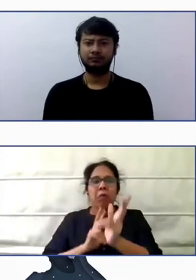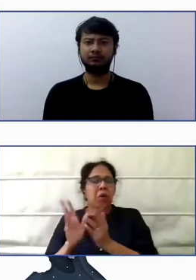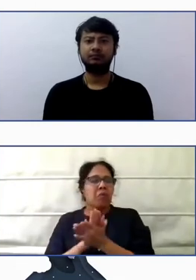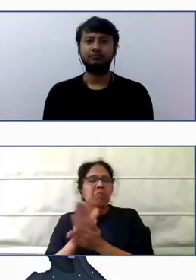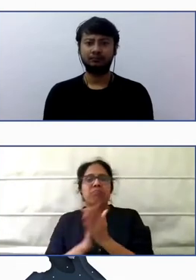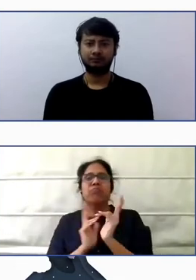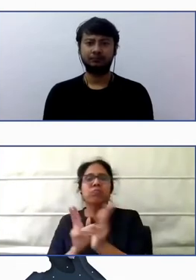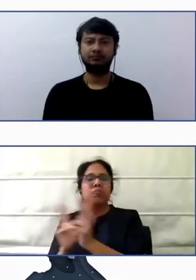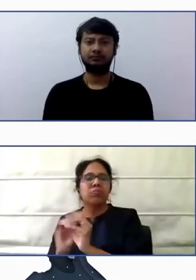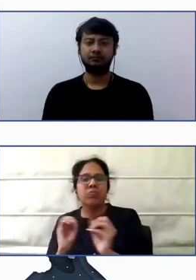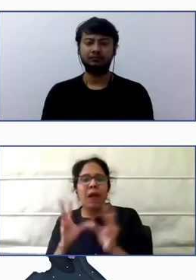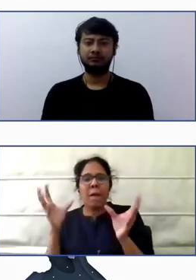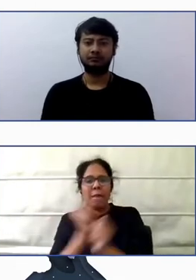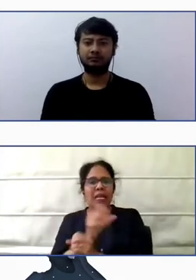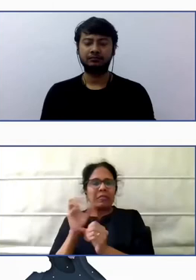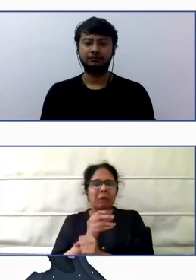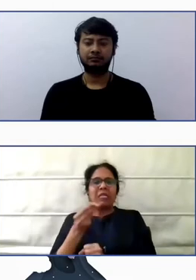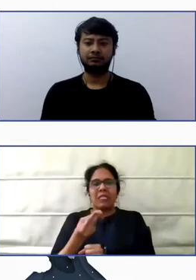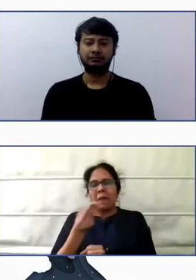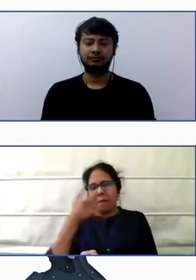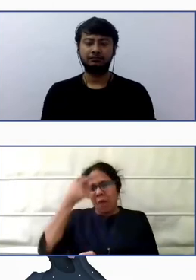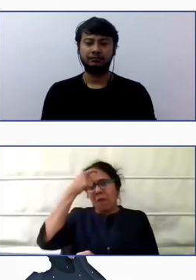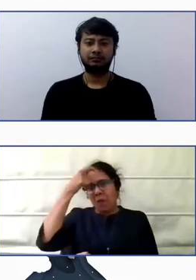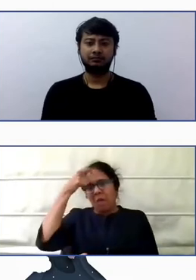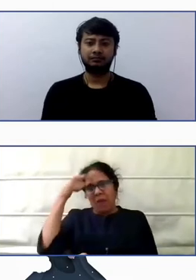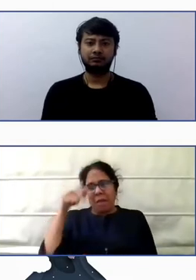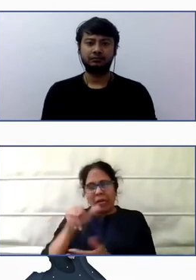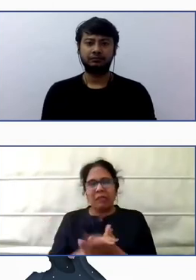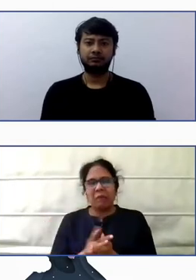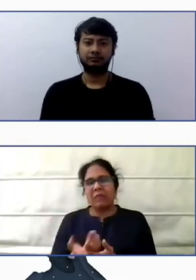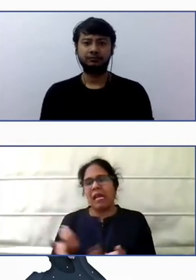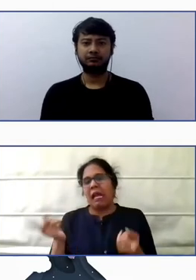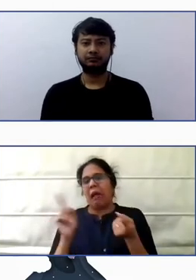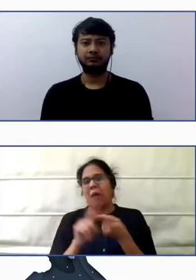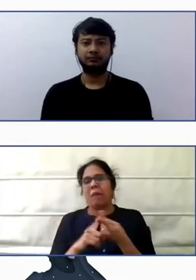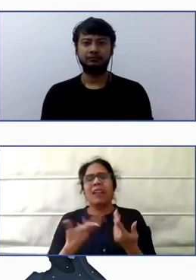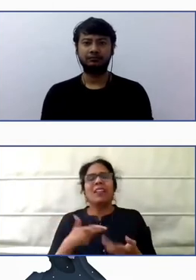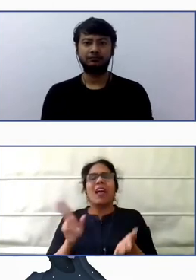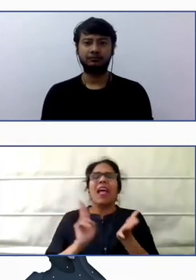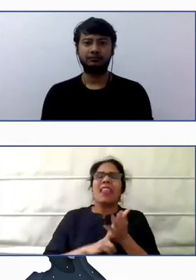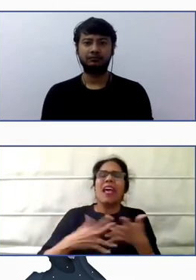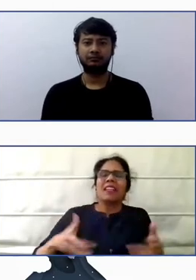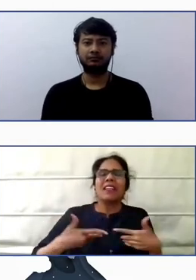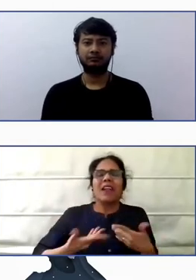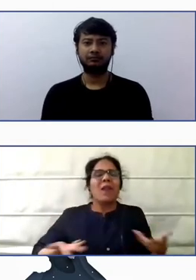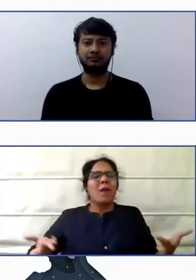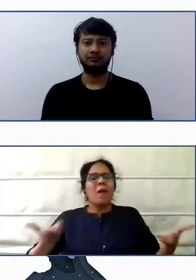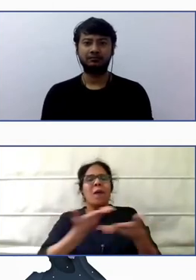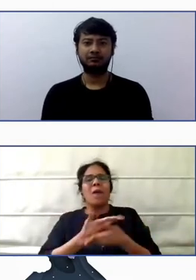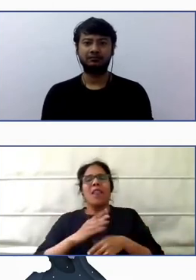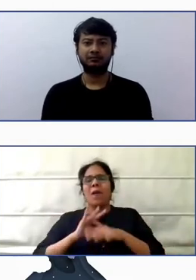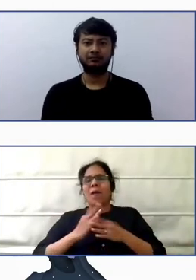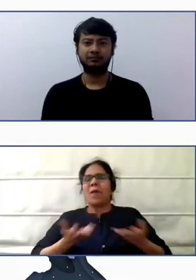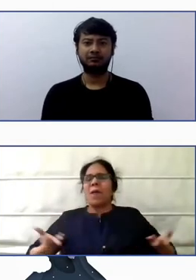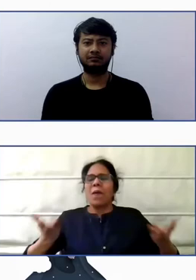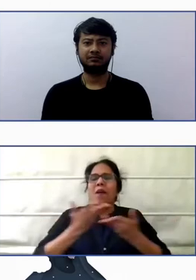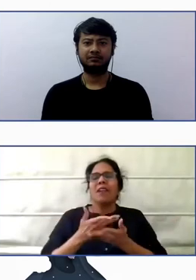issues, because we are by nature, we are, humans are bound to,